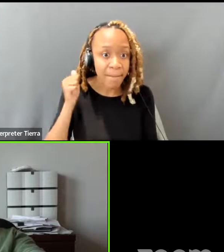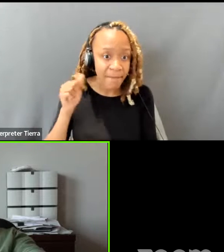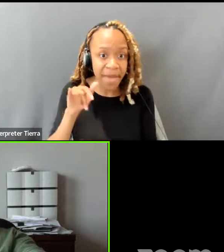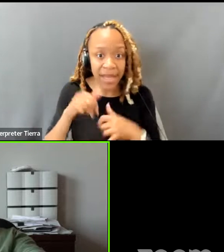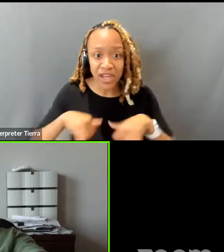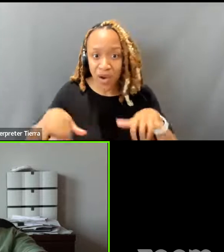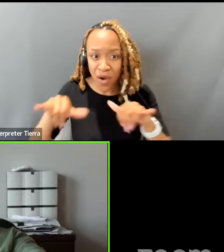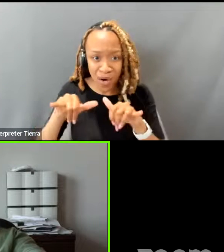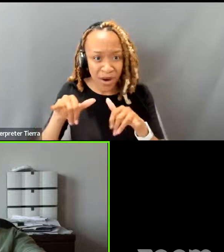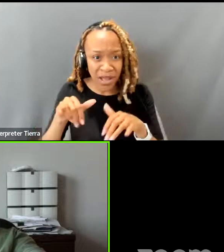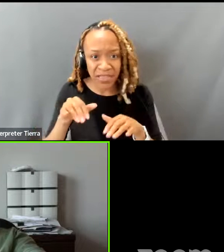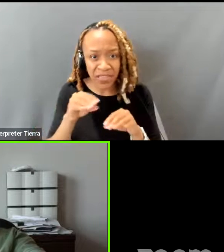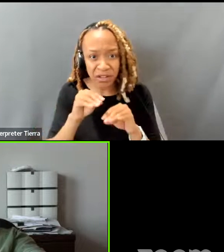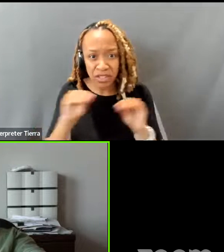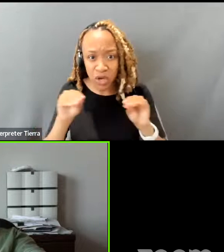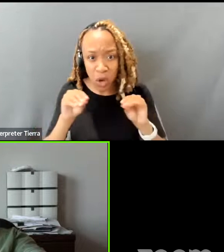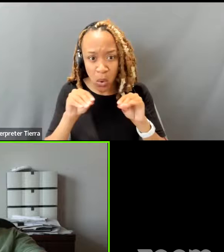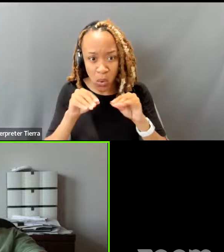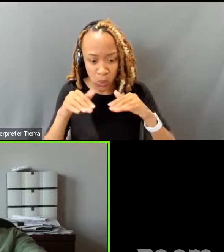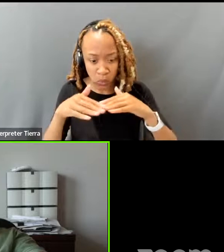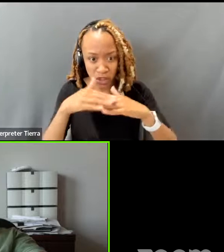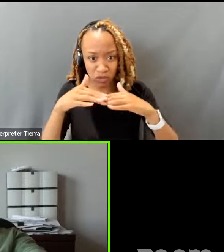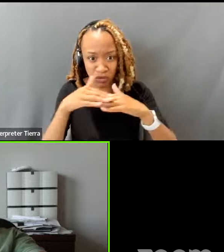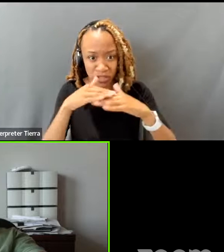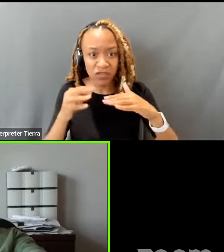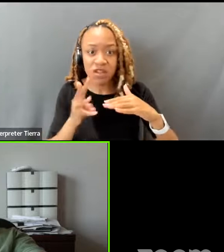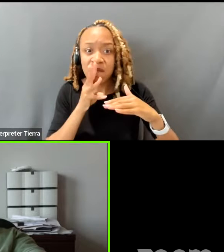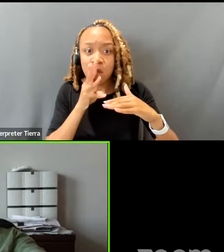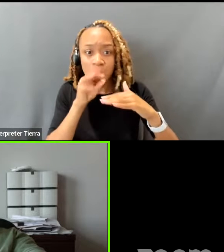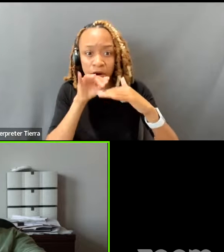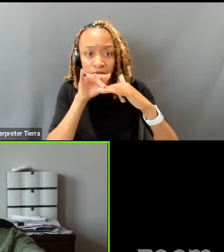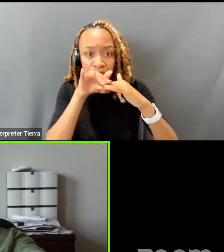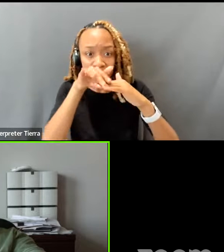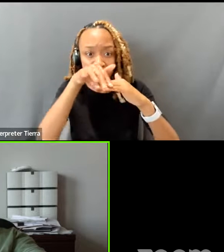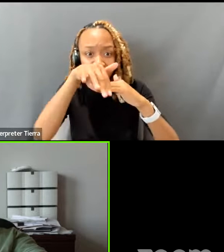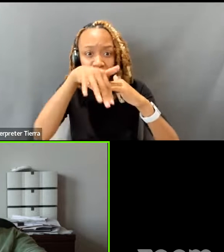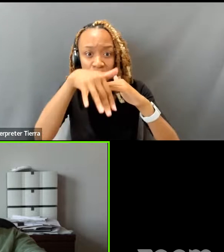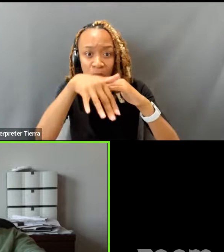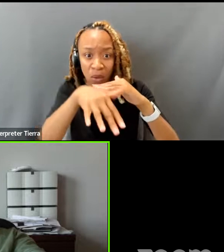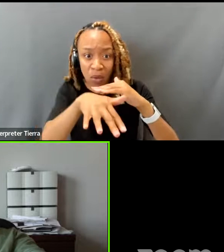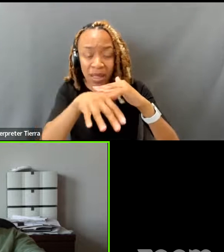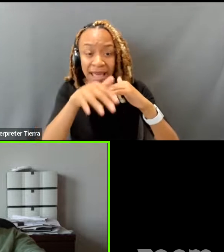soil beneath, and it creates runoff that then floods into the alleys.